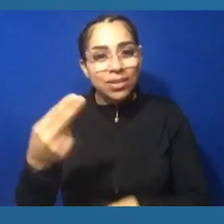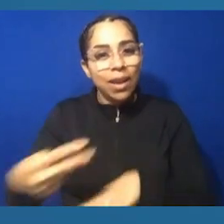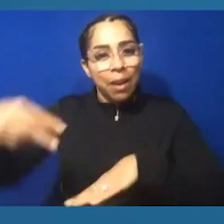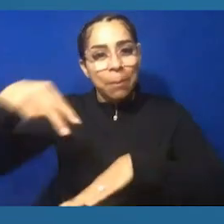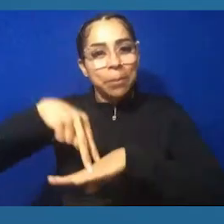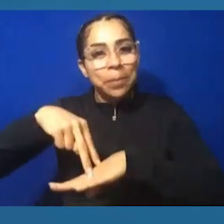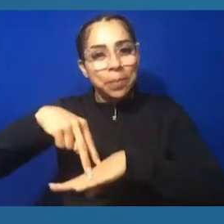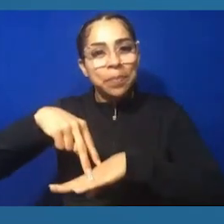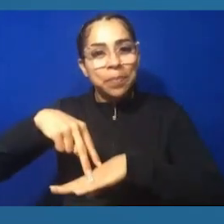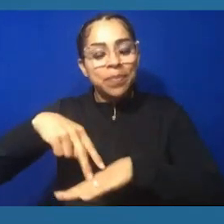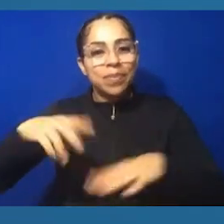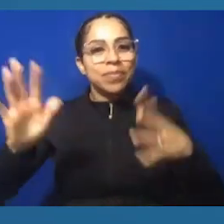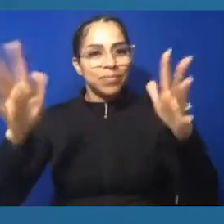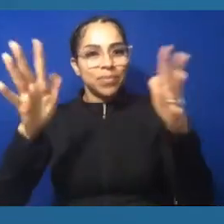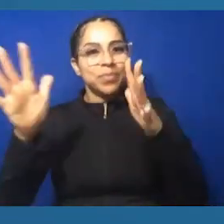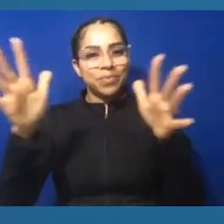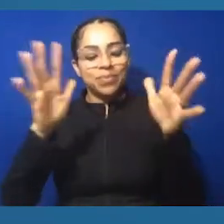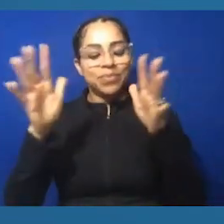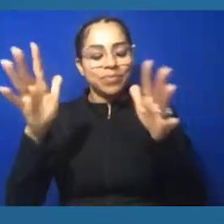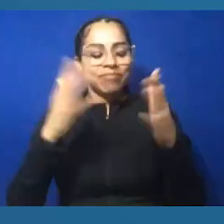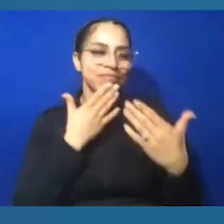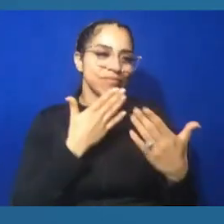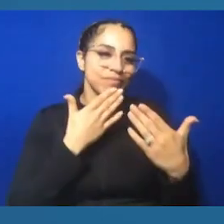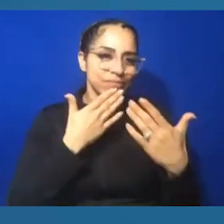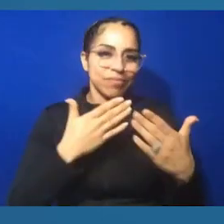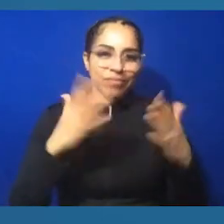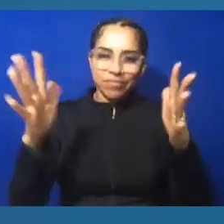Thank you. Thank you.